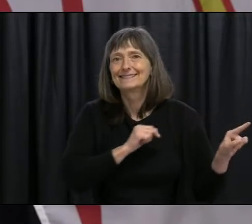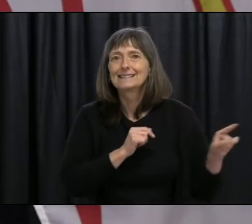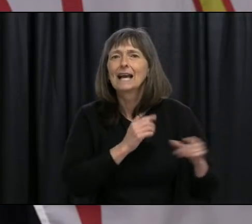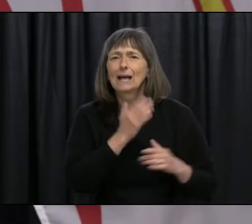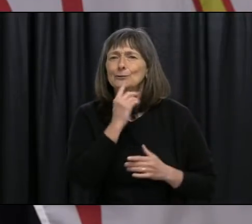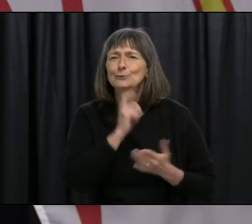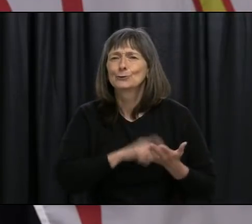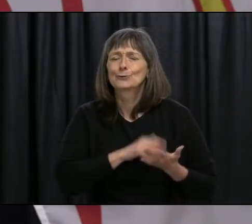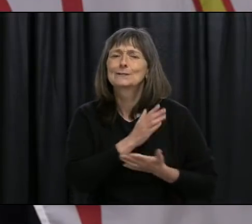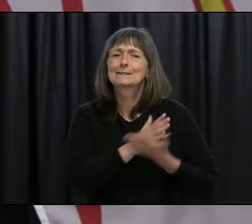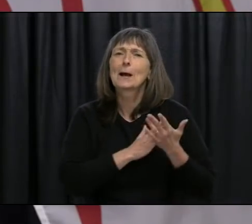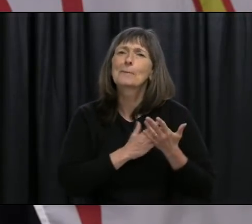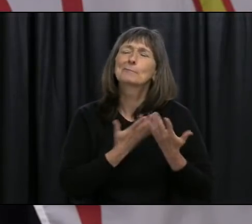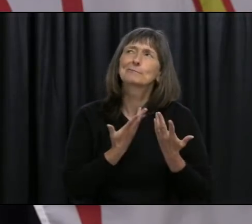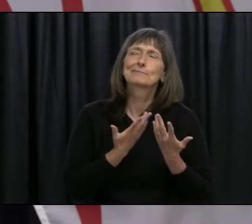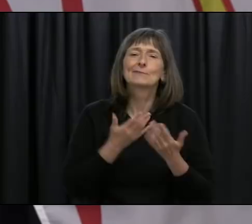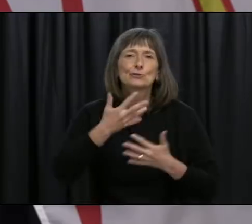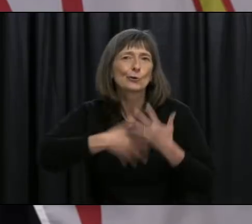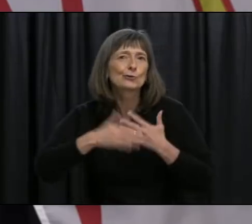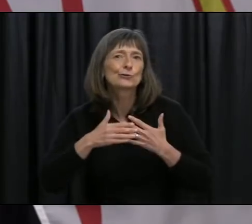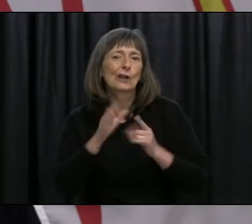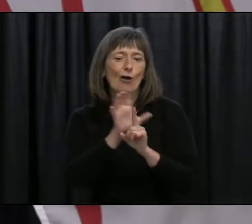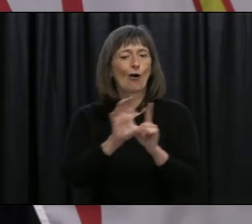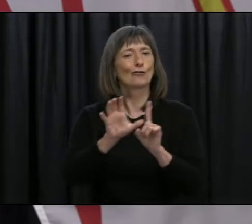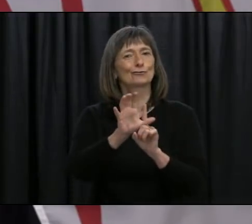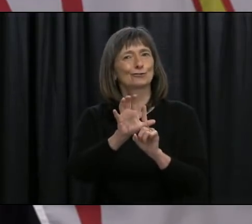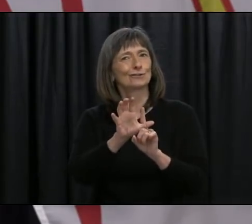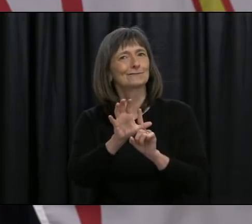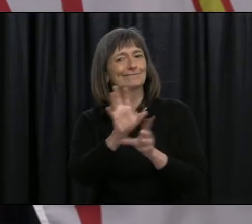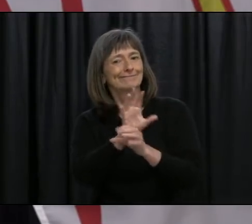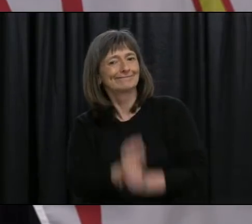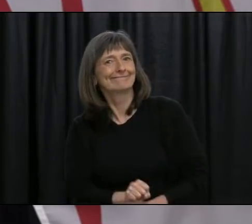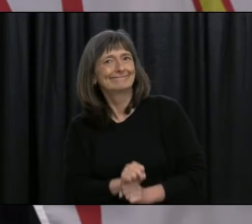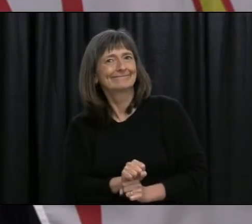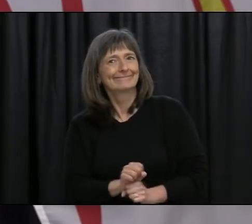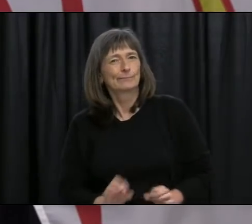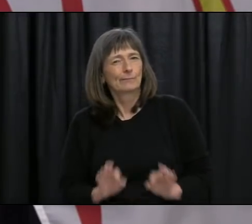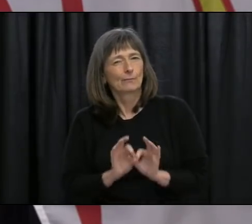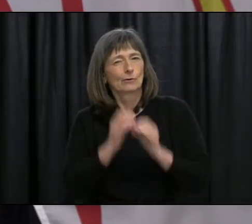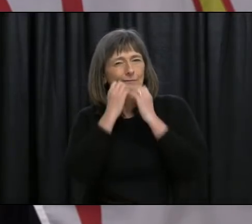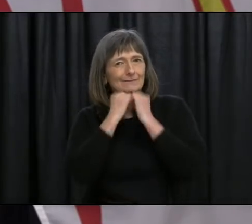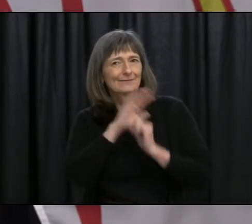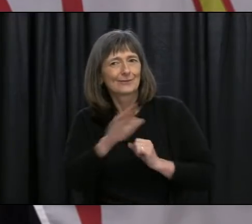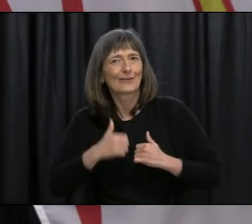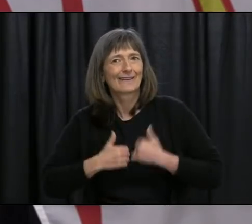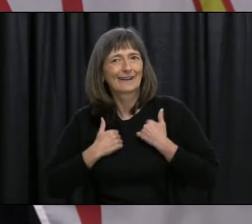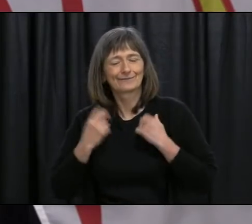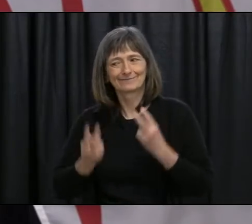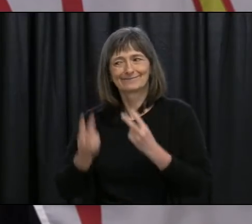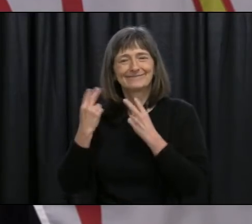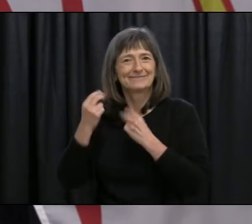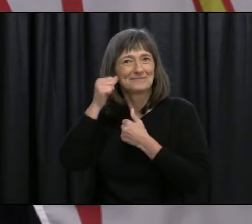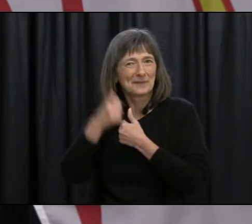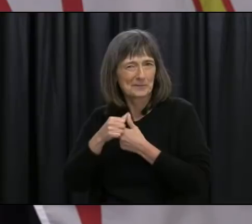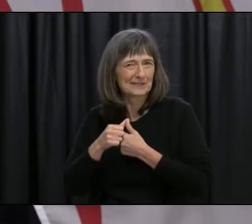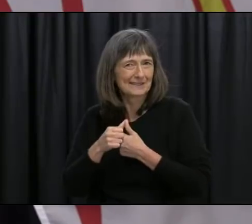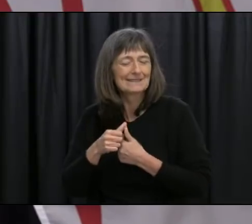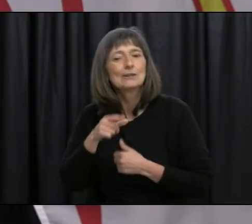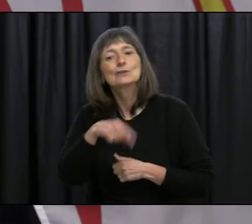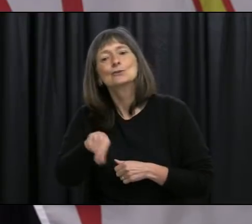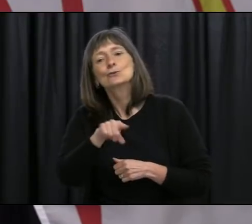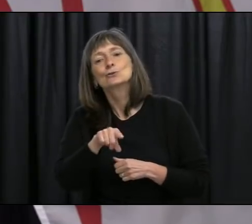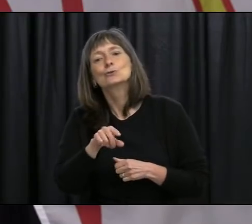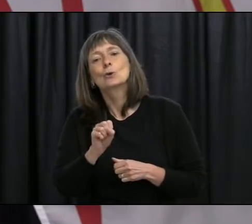some of these social and cultural gatherings are important to many people's lives. And so, again, we want to be able